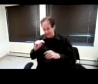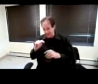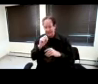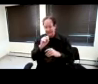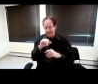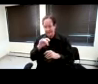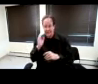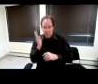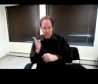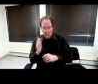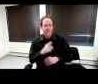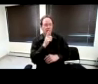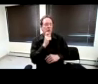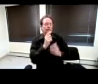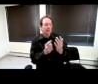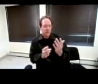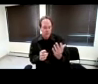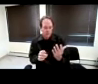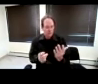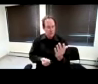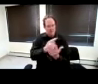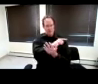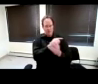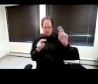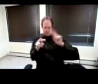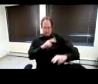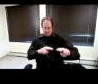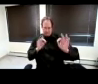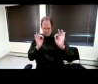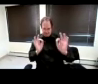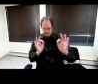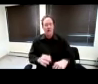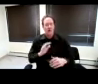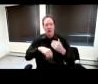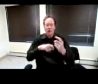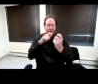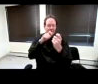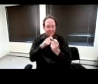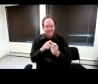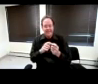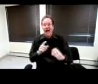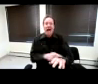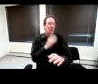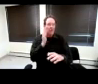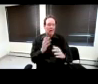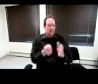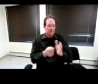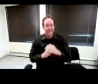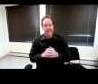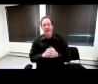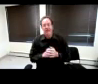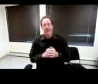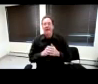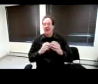Who needs to review this? All those nitty gritty things. How long is this going to take it? The longer you can give